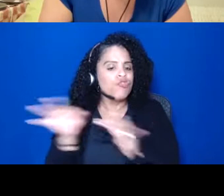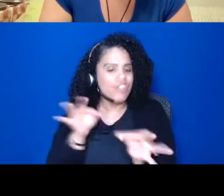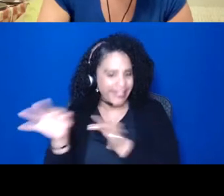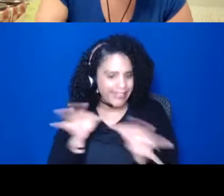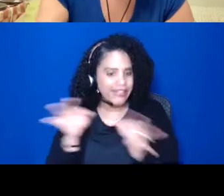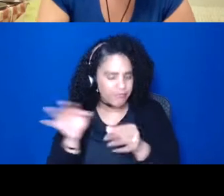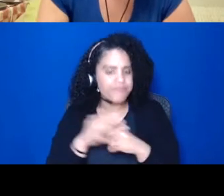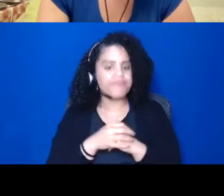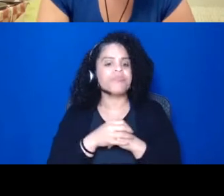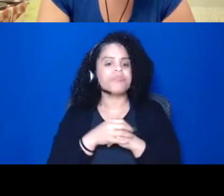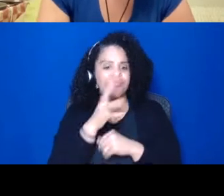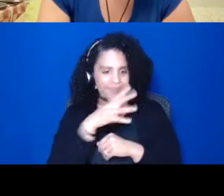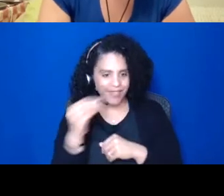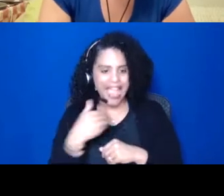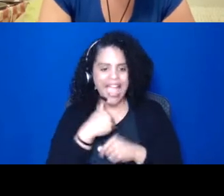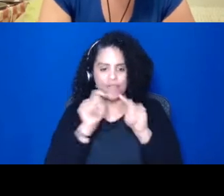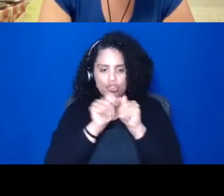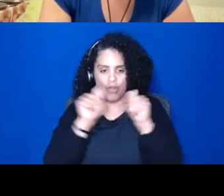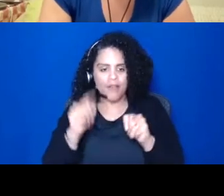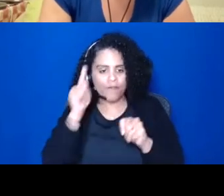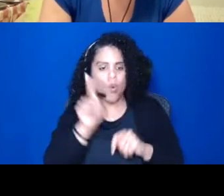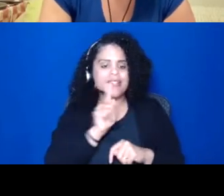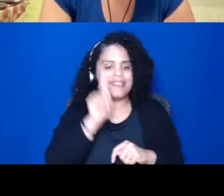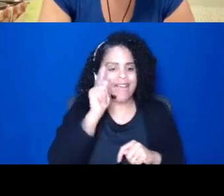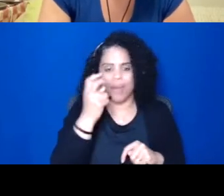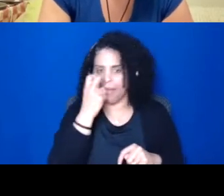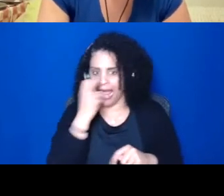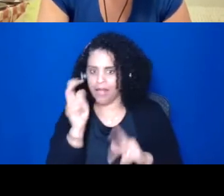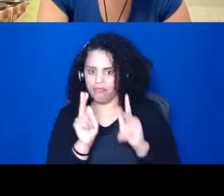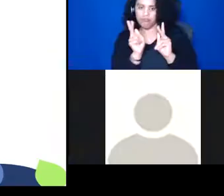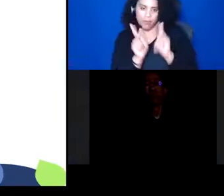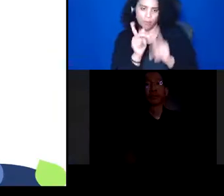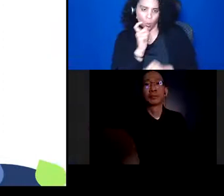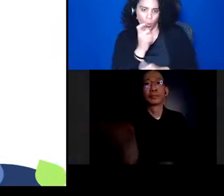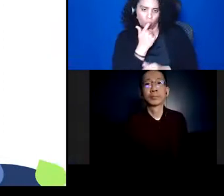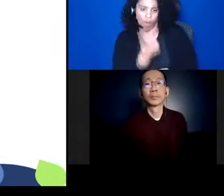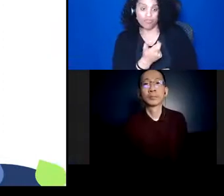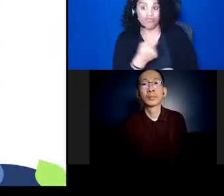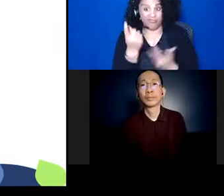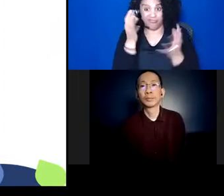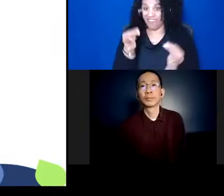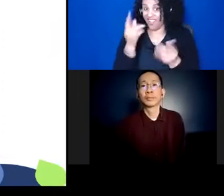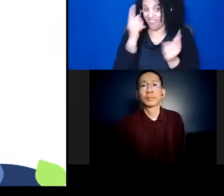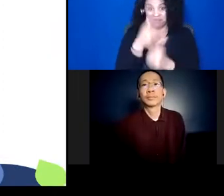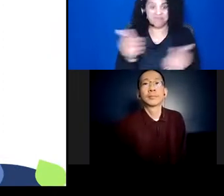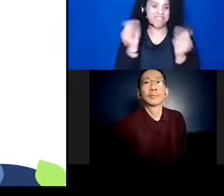and there is a transcript for deafblind viewers. So you can definitely feel free to watch